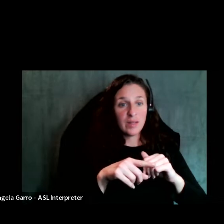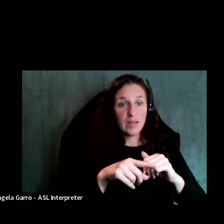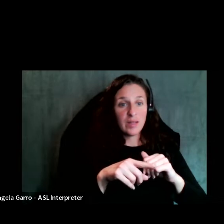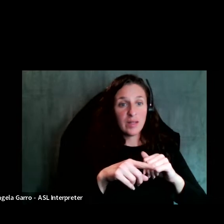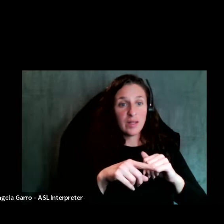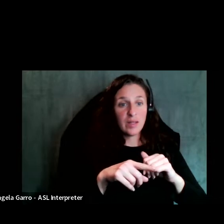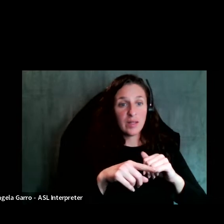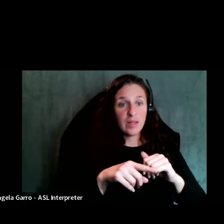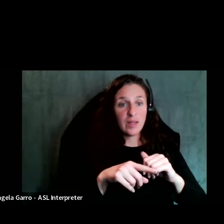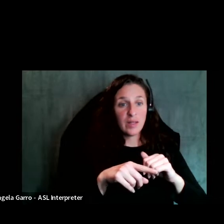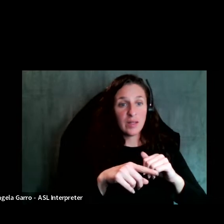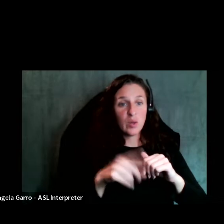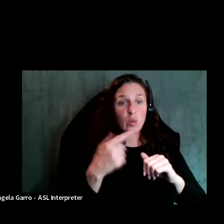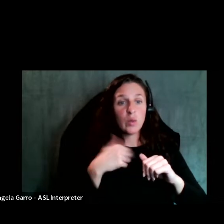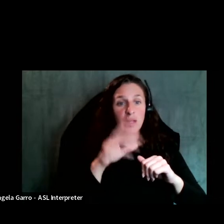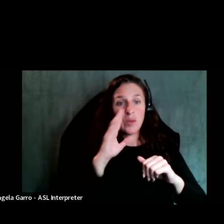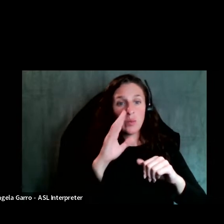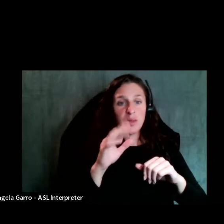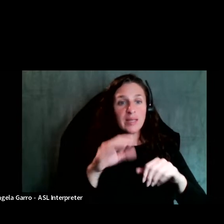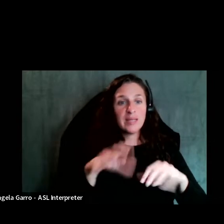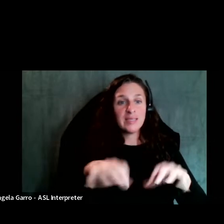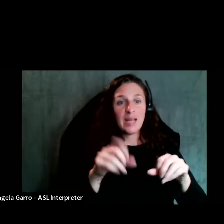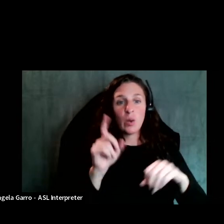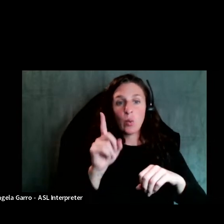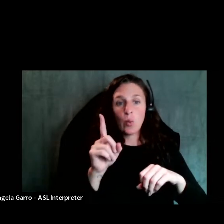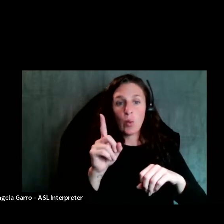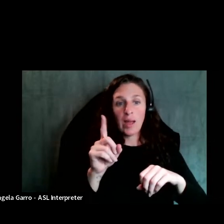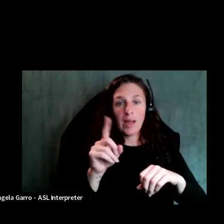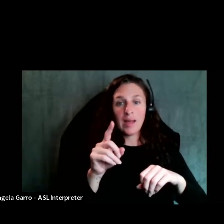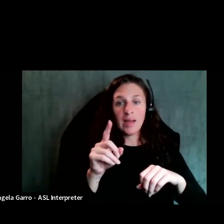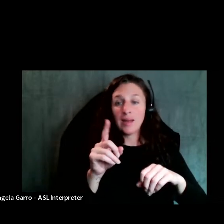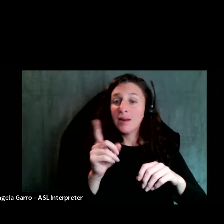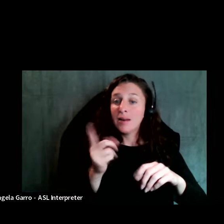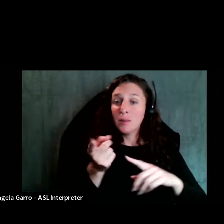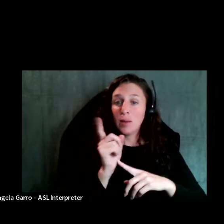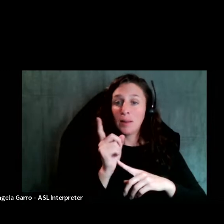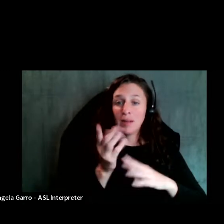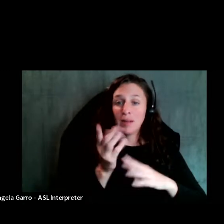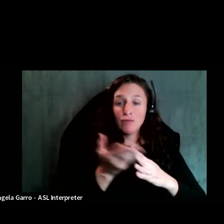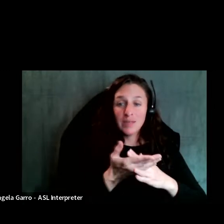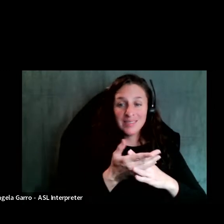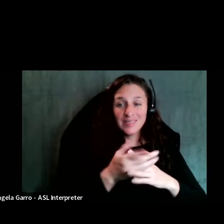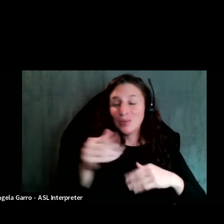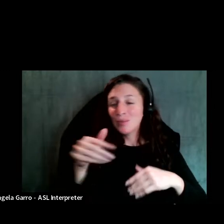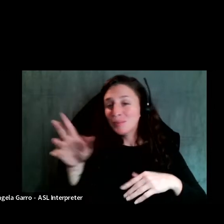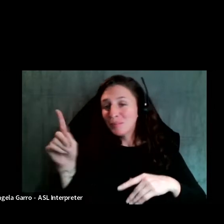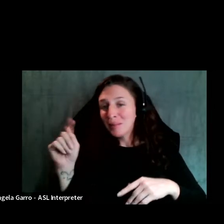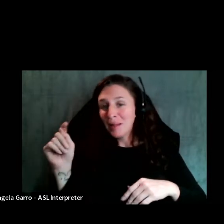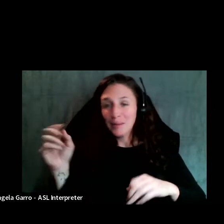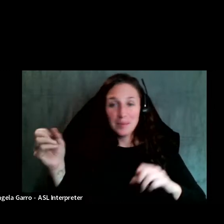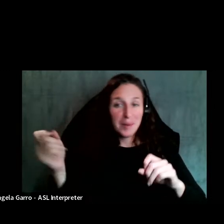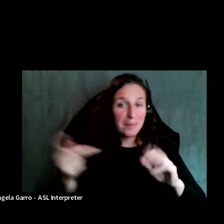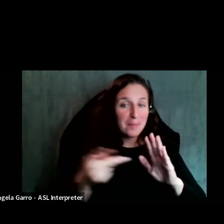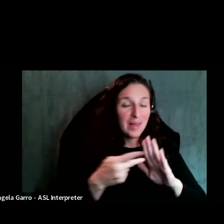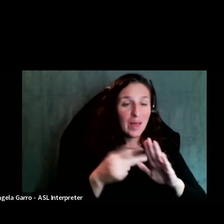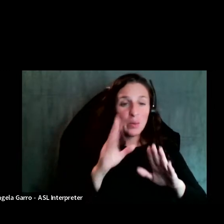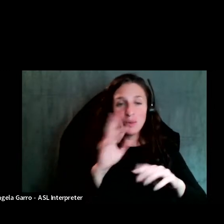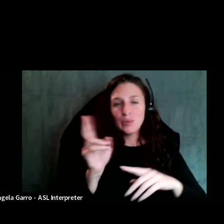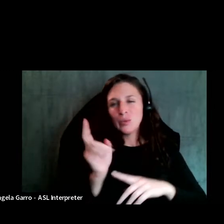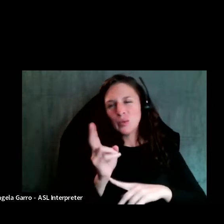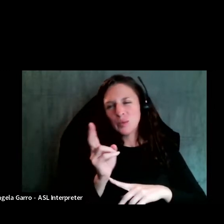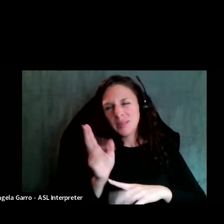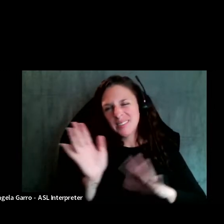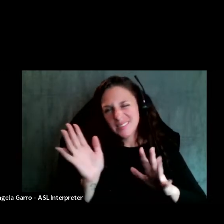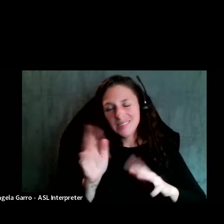picture. We're going to take a 1-minute recess. Y'all can use restrooms, come back. We'll do like 2 minutes. We're going to take a